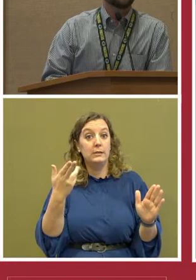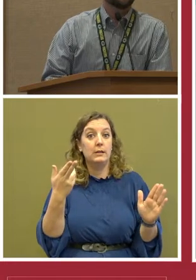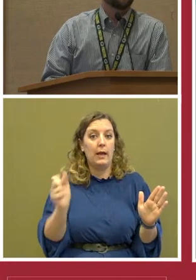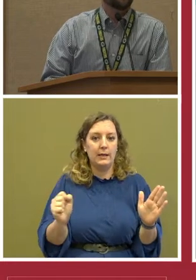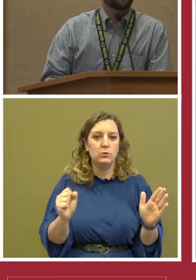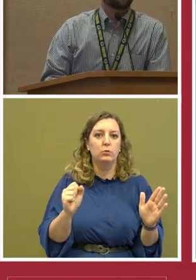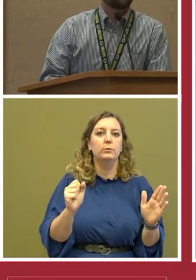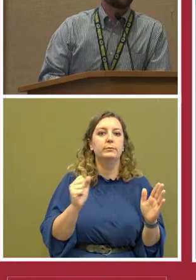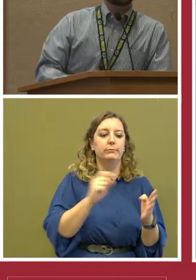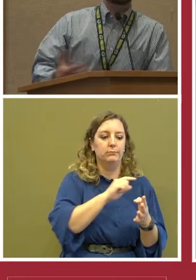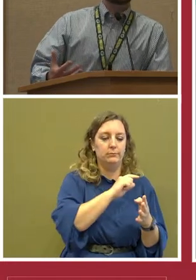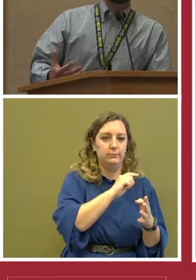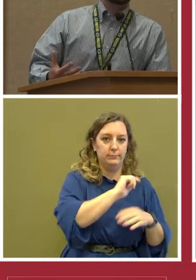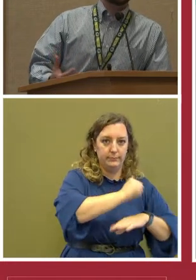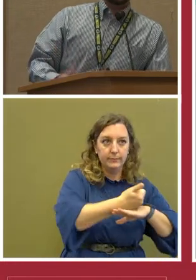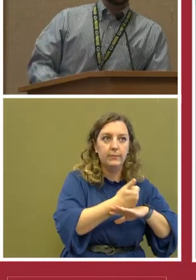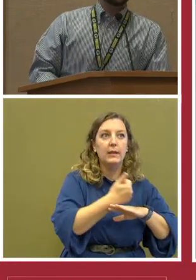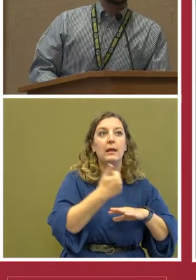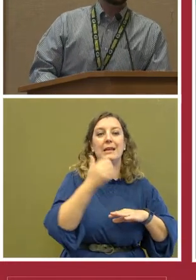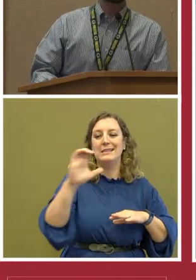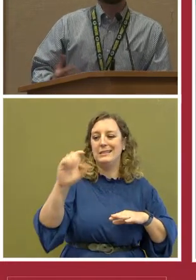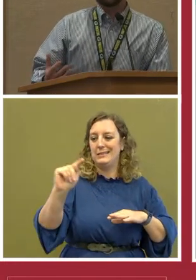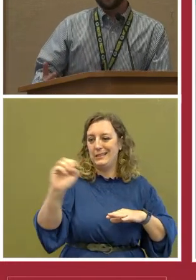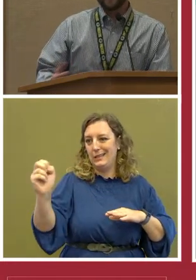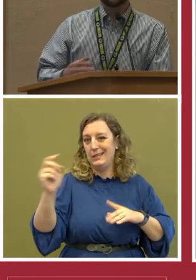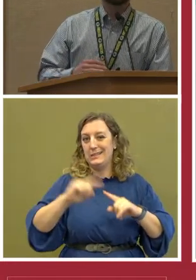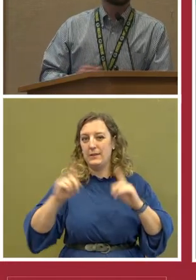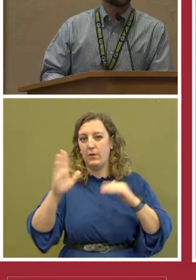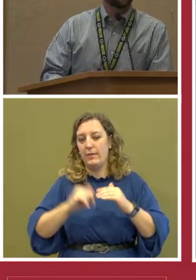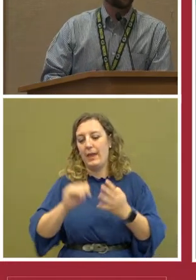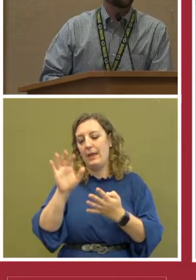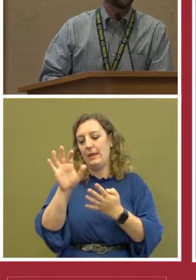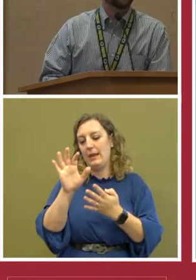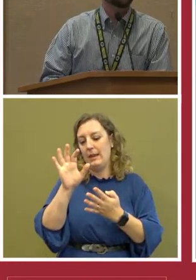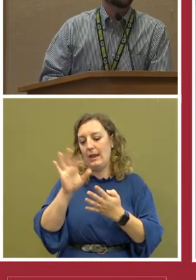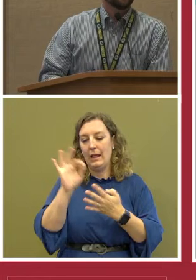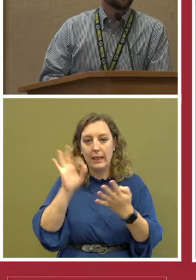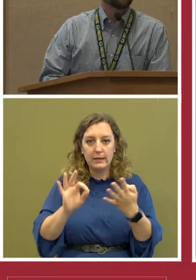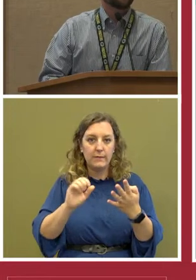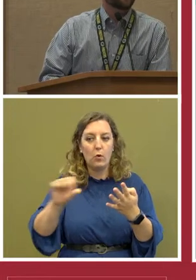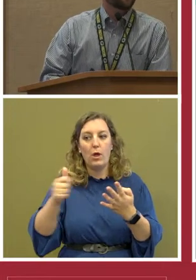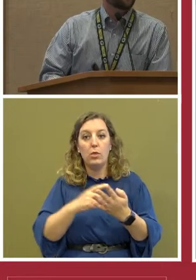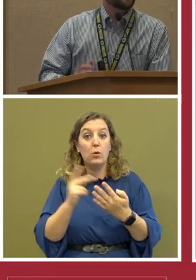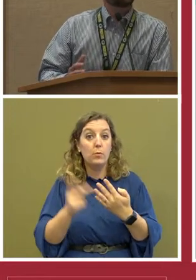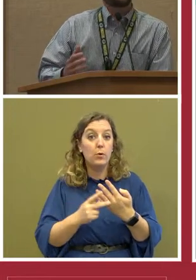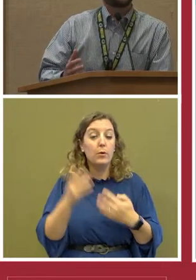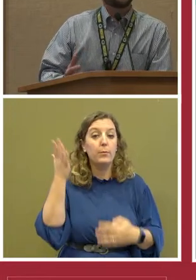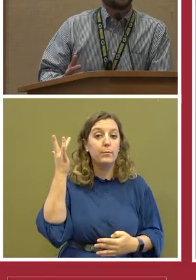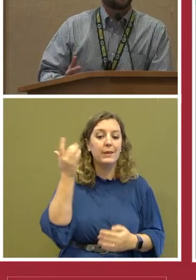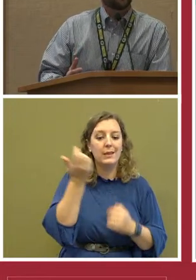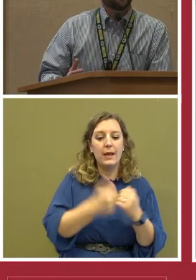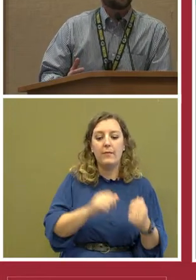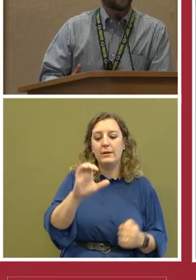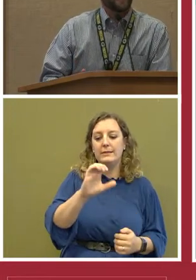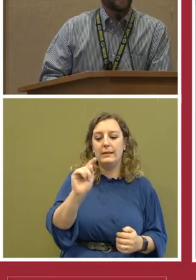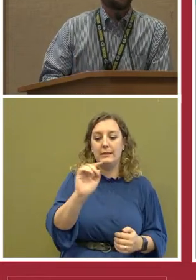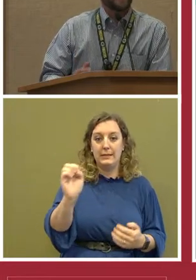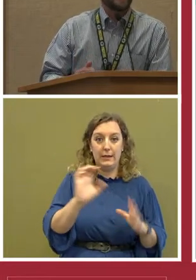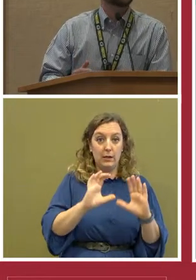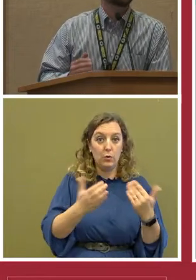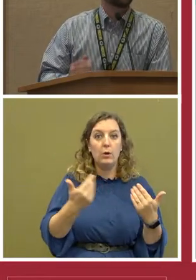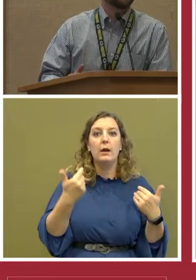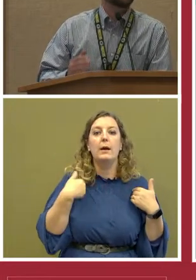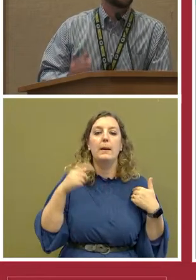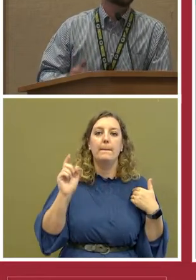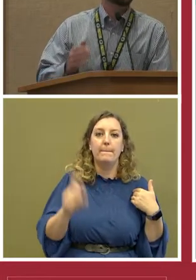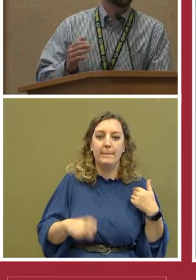sites, there what makes CTE different than, say, maybe an elective or another program is that every CTE course we have